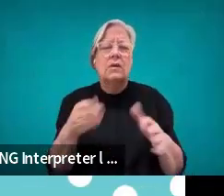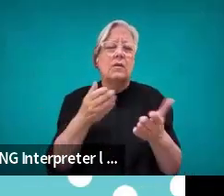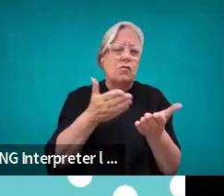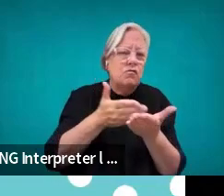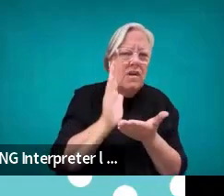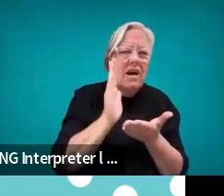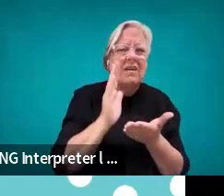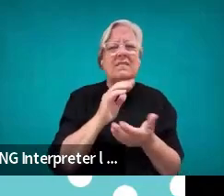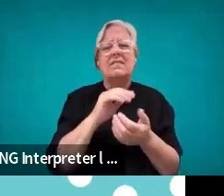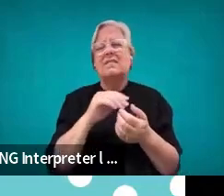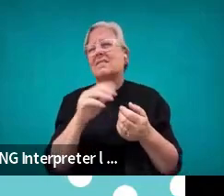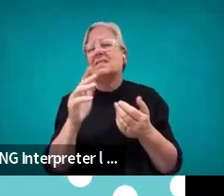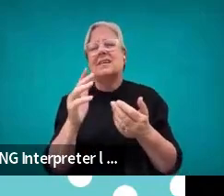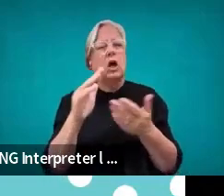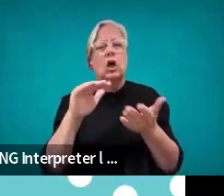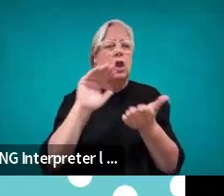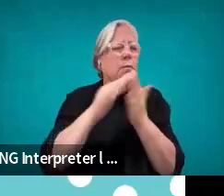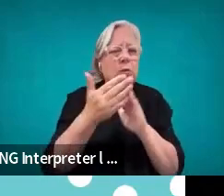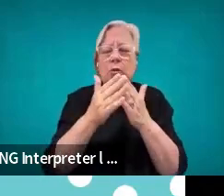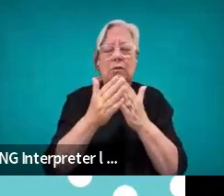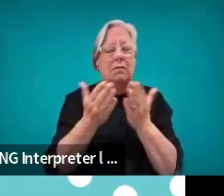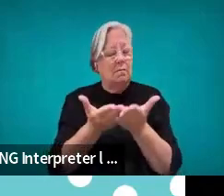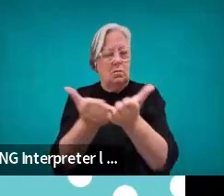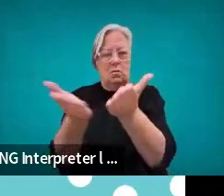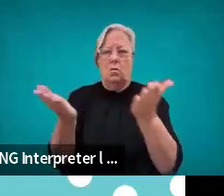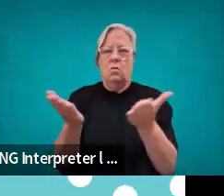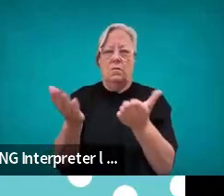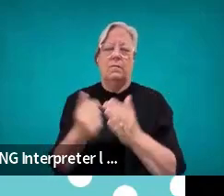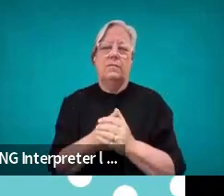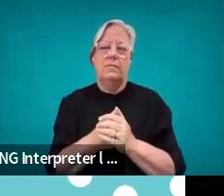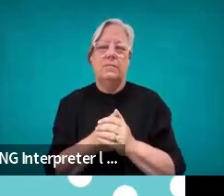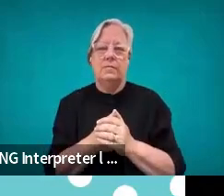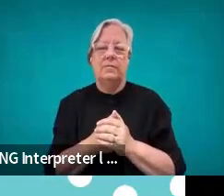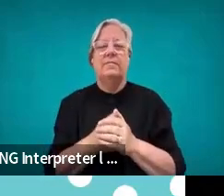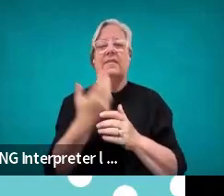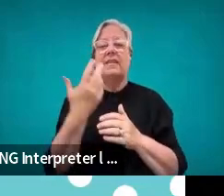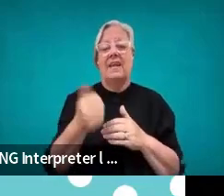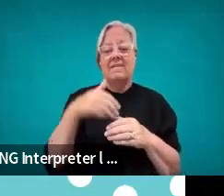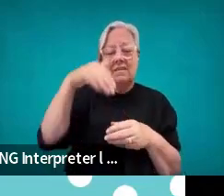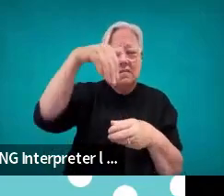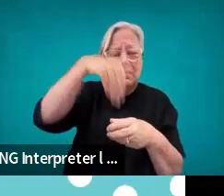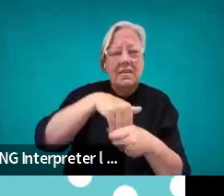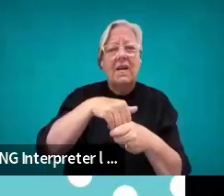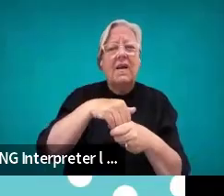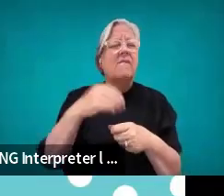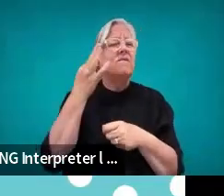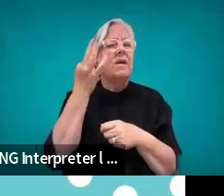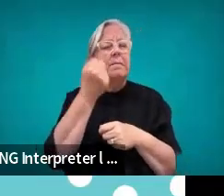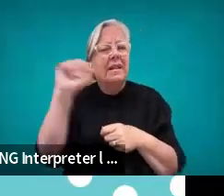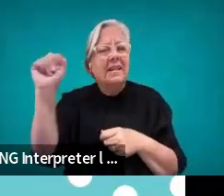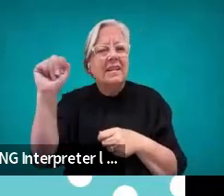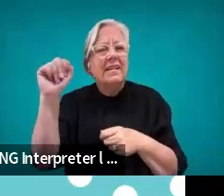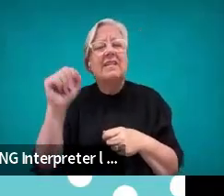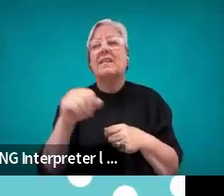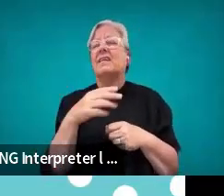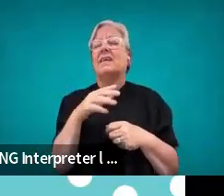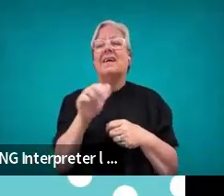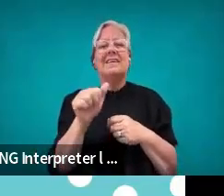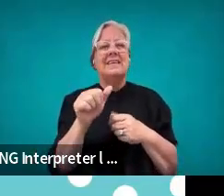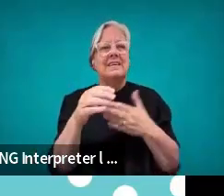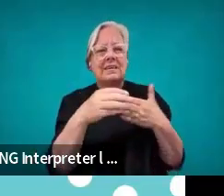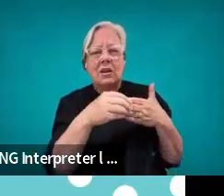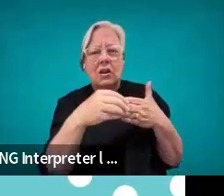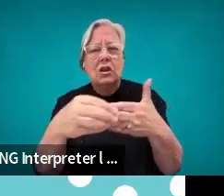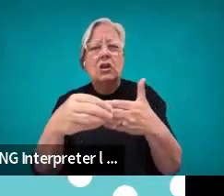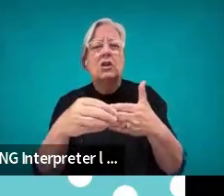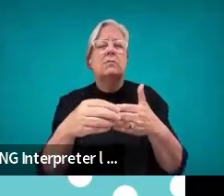and community members. Steeped in rich traditions of feminist and social justice leadership, organizing,